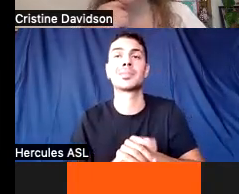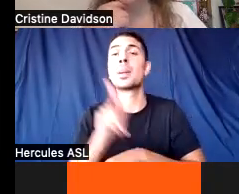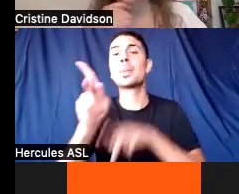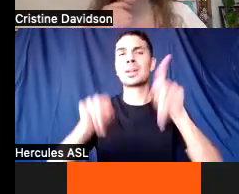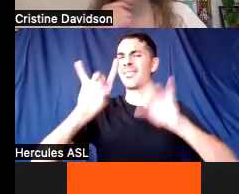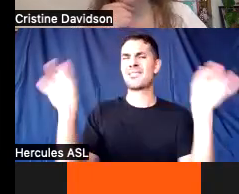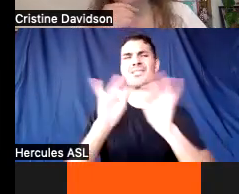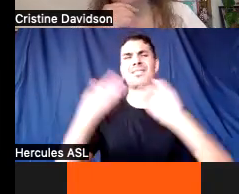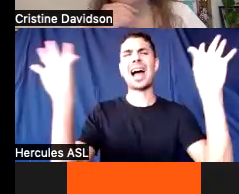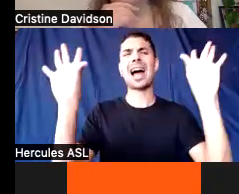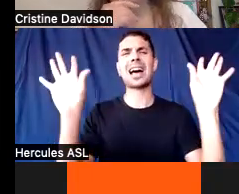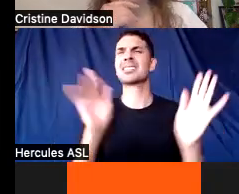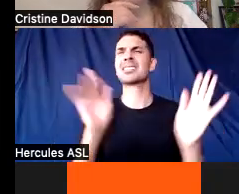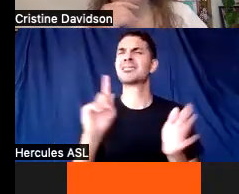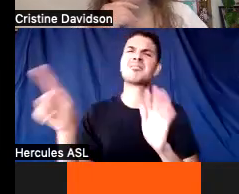Police?